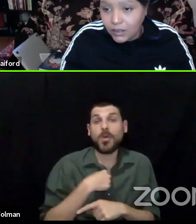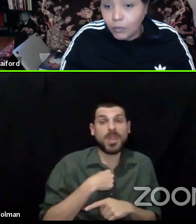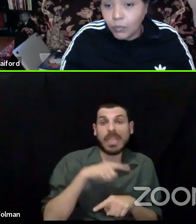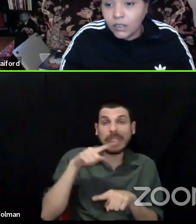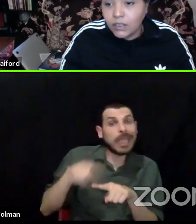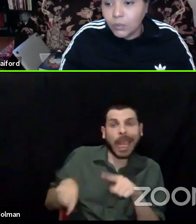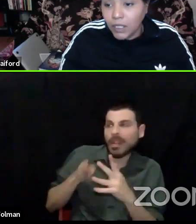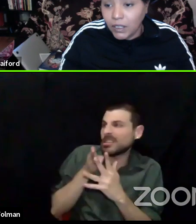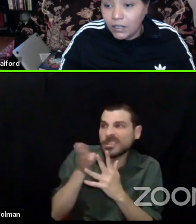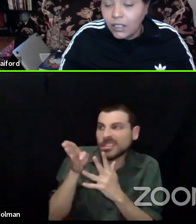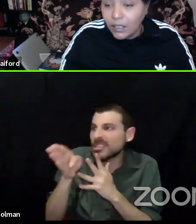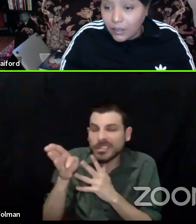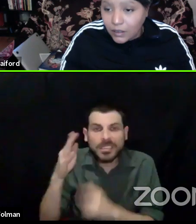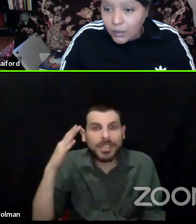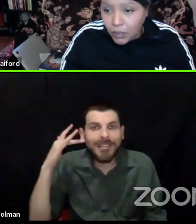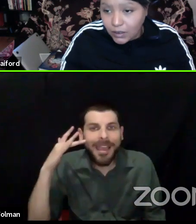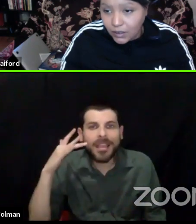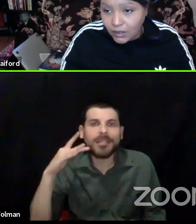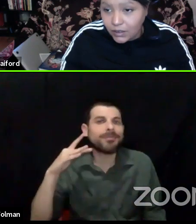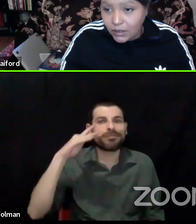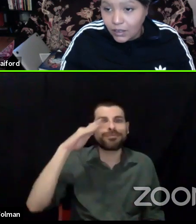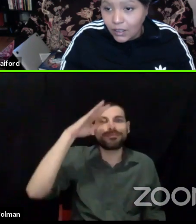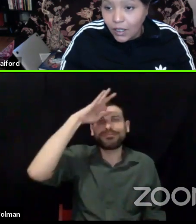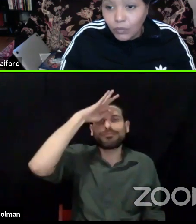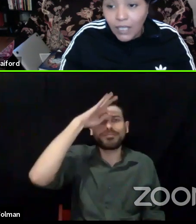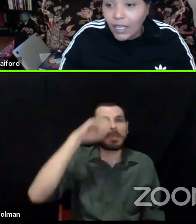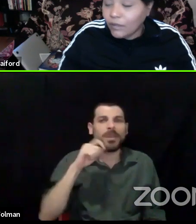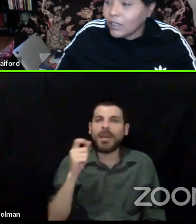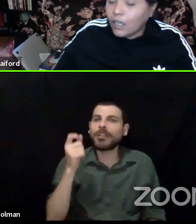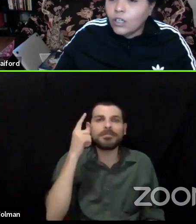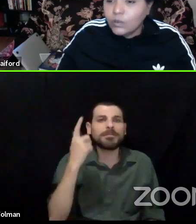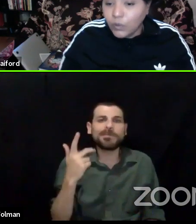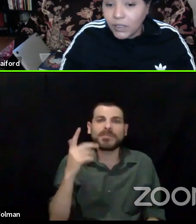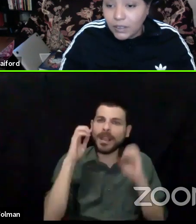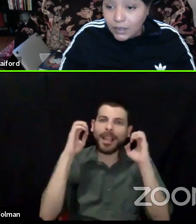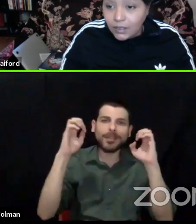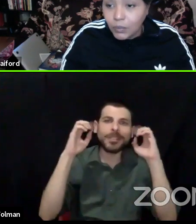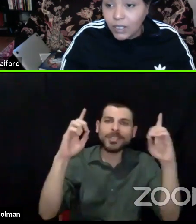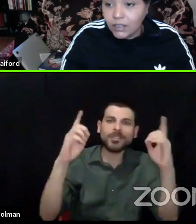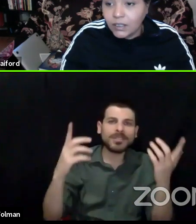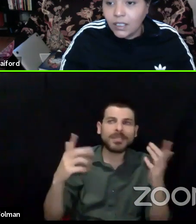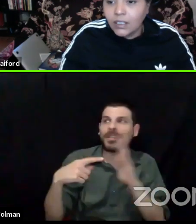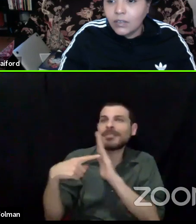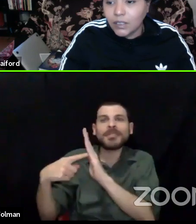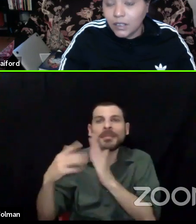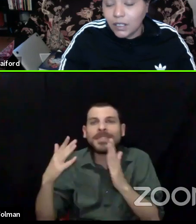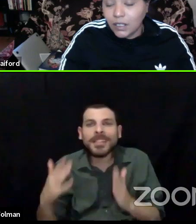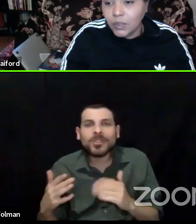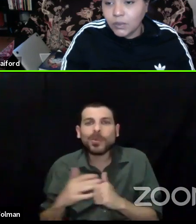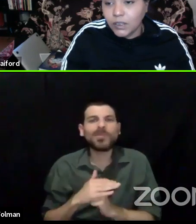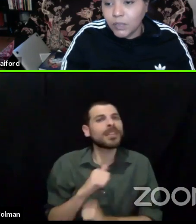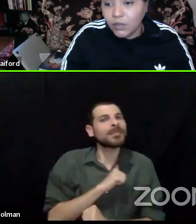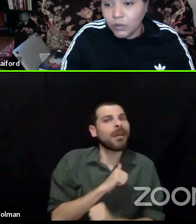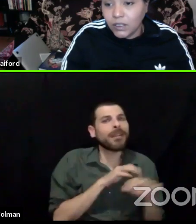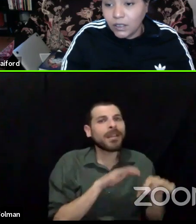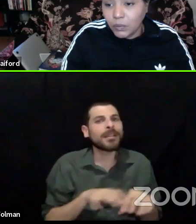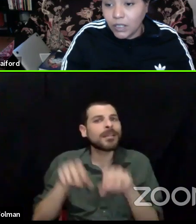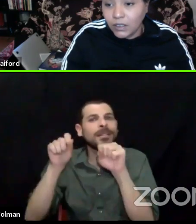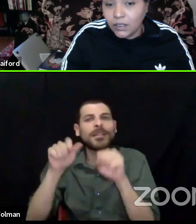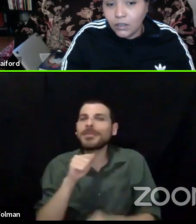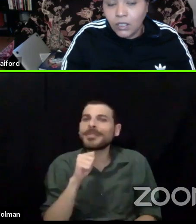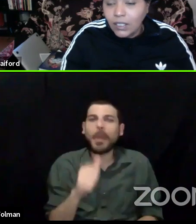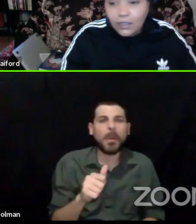process, not participating in this process. Not having our own voices in the process and leaving it to other people to speak for us